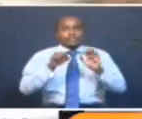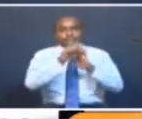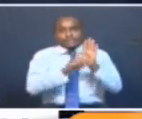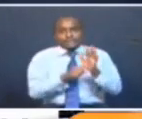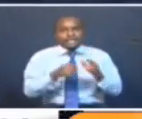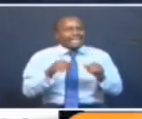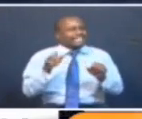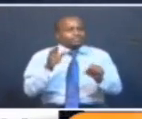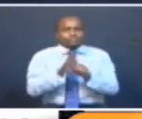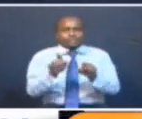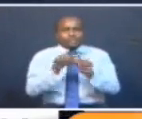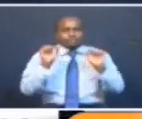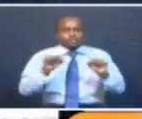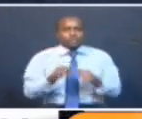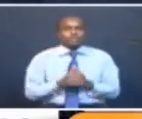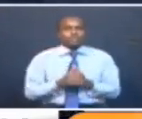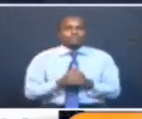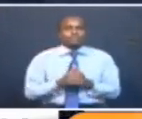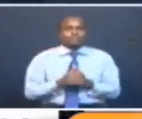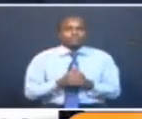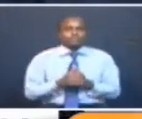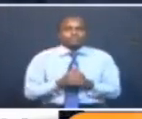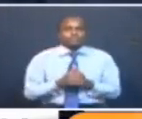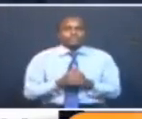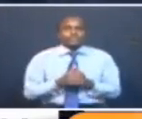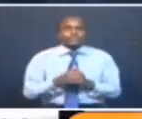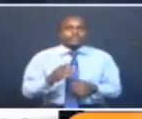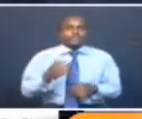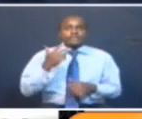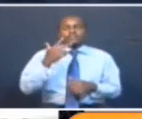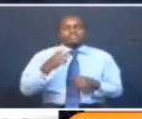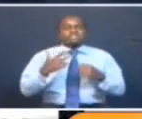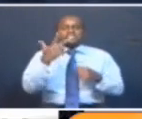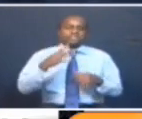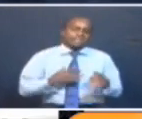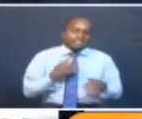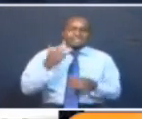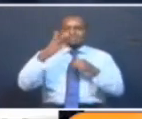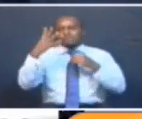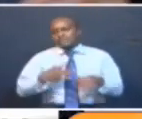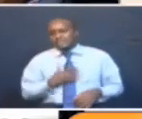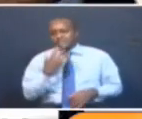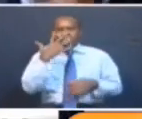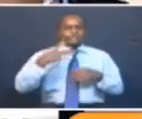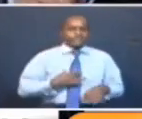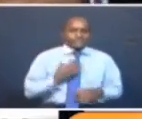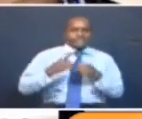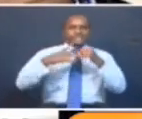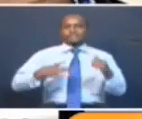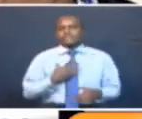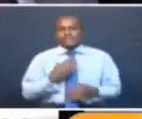as much as possible. Yeah. 3 visits, 4 visits, 5 visits, 6 visits. You know, you become